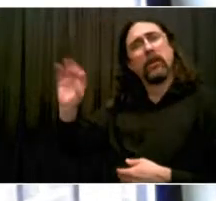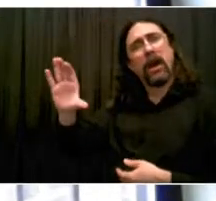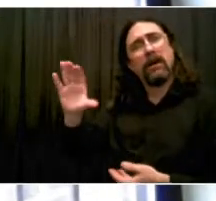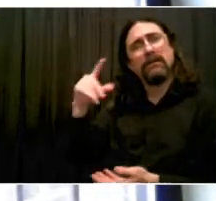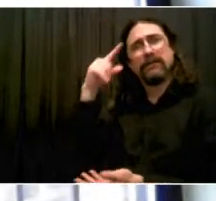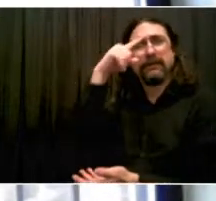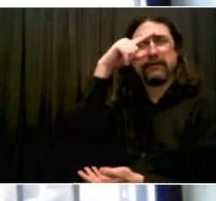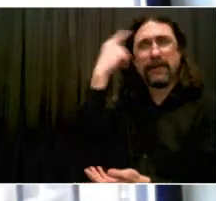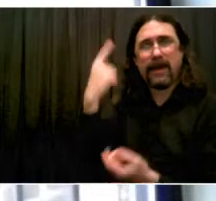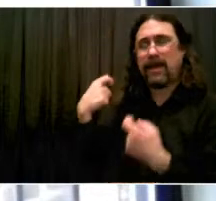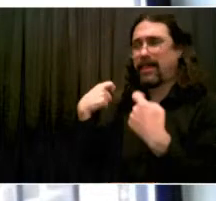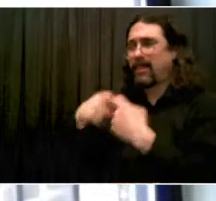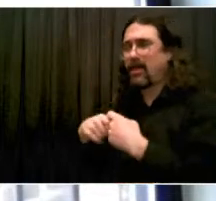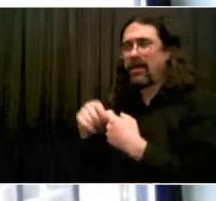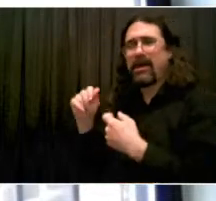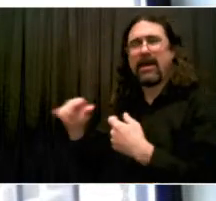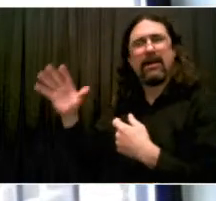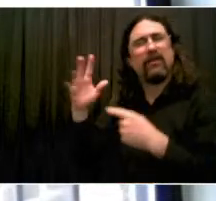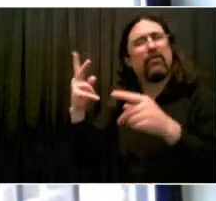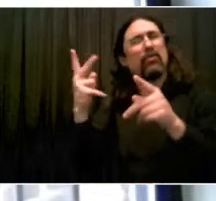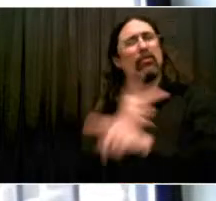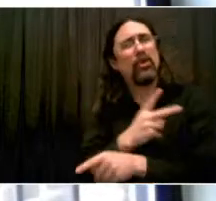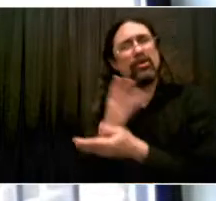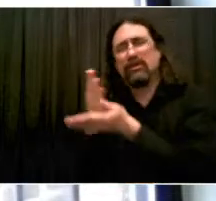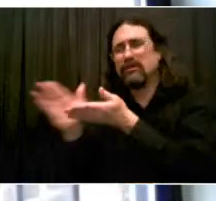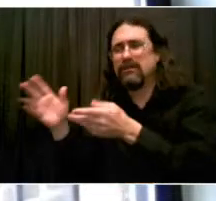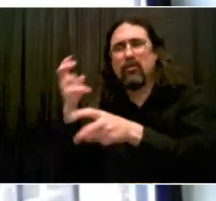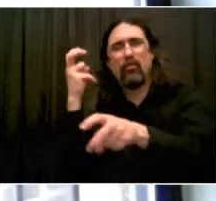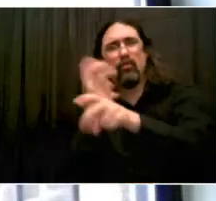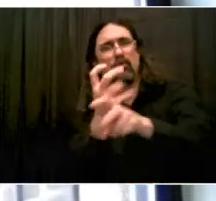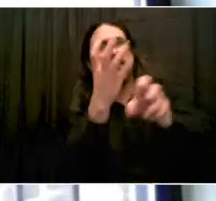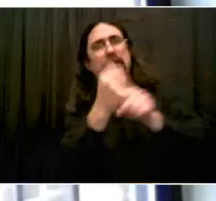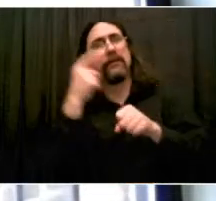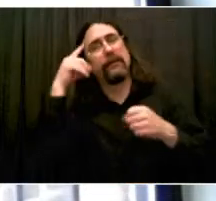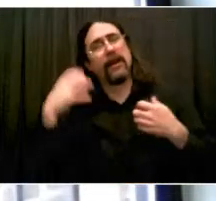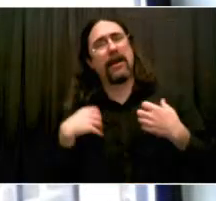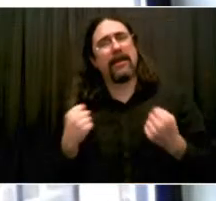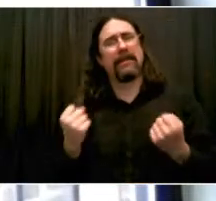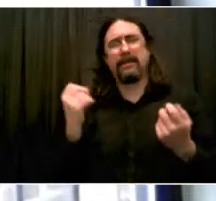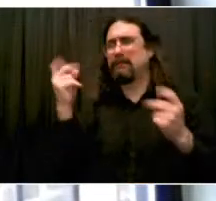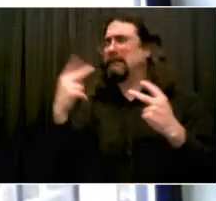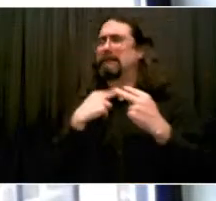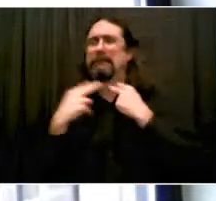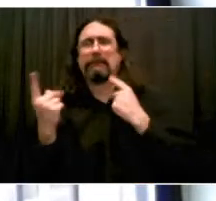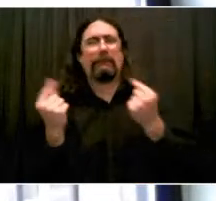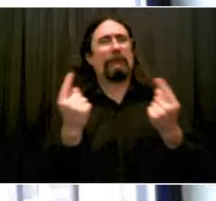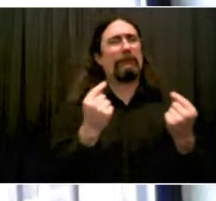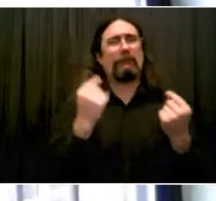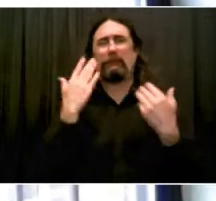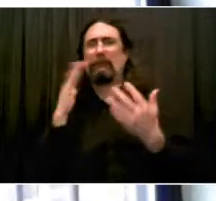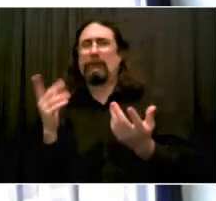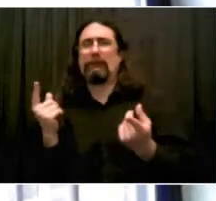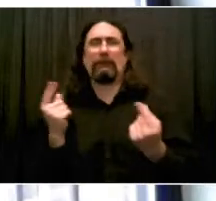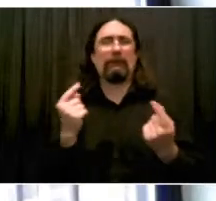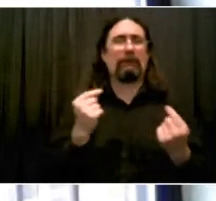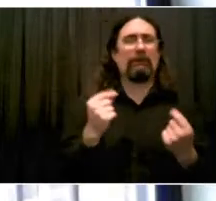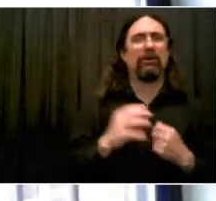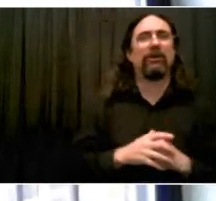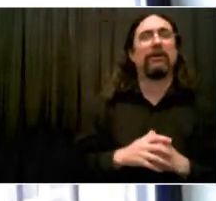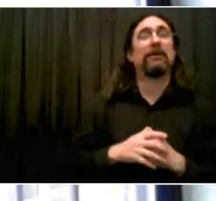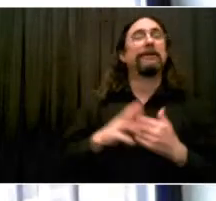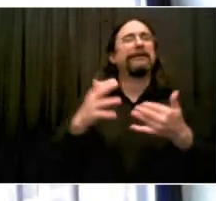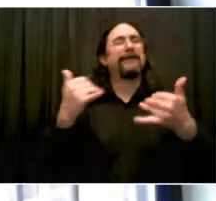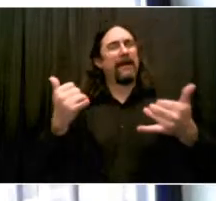illness. And so I am, here to really express my support and to say thank you on behalf of myself